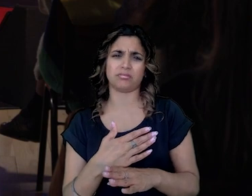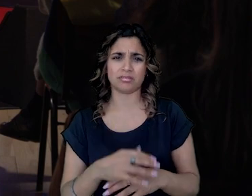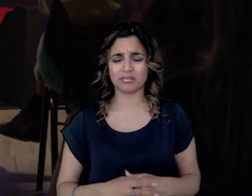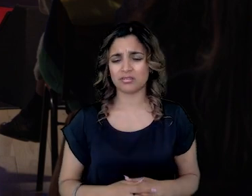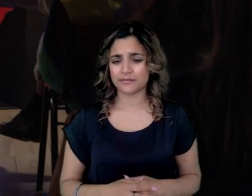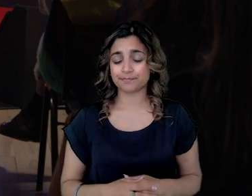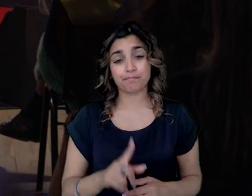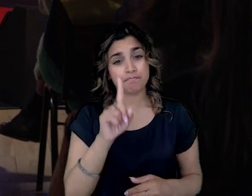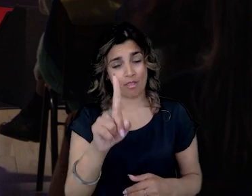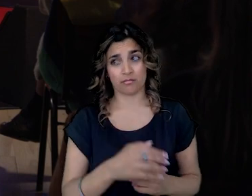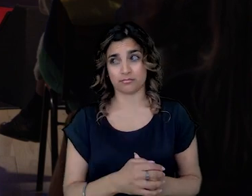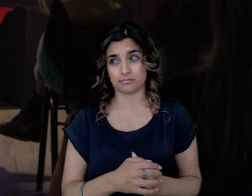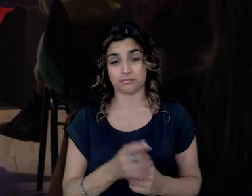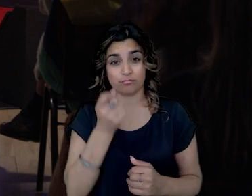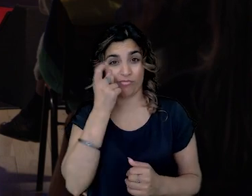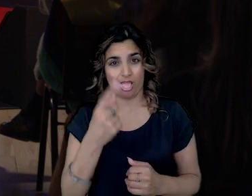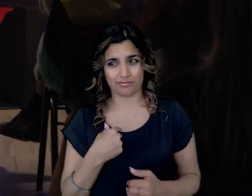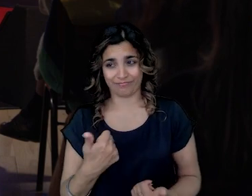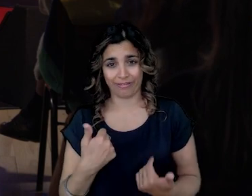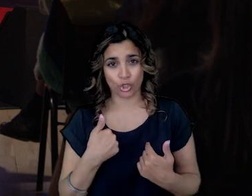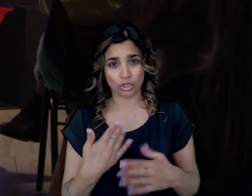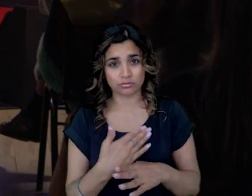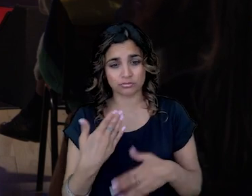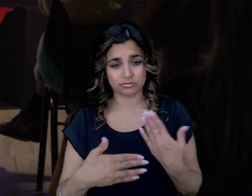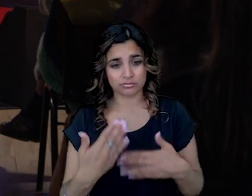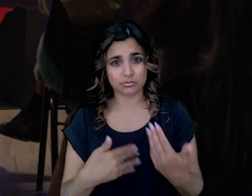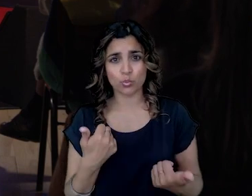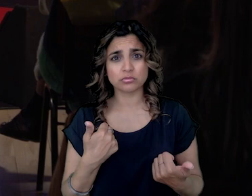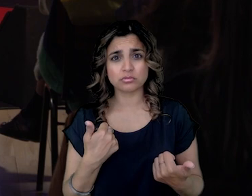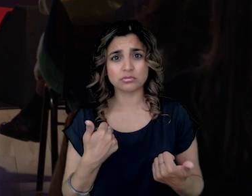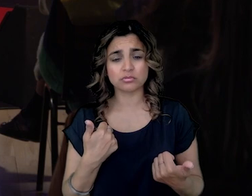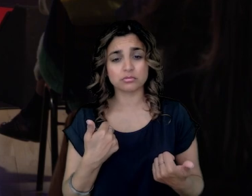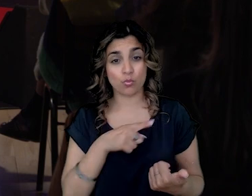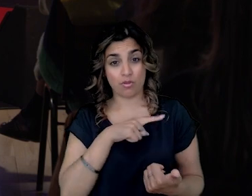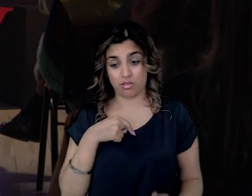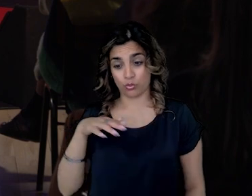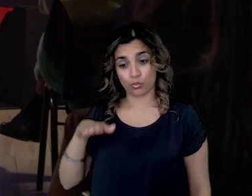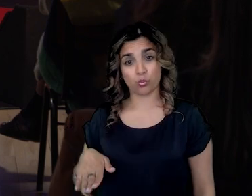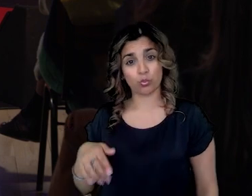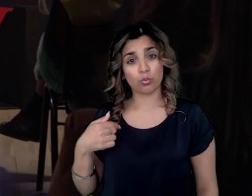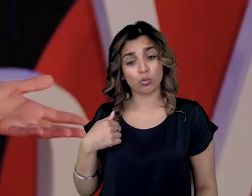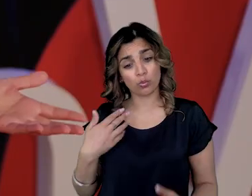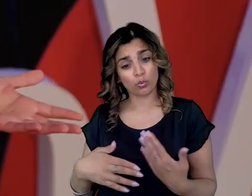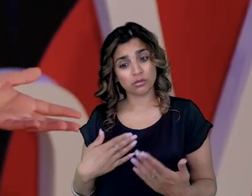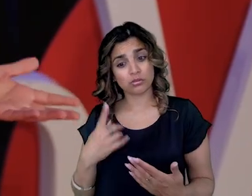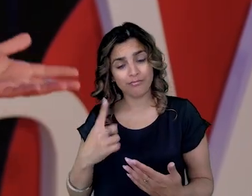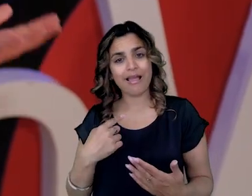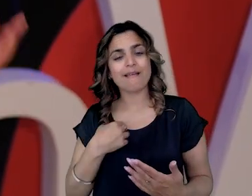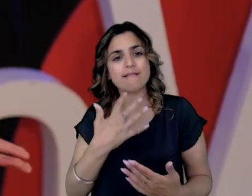but it turns out i was pretty good at my job and that's thanks to my short stature